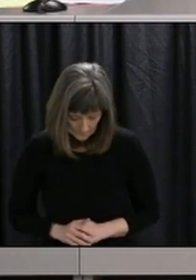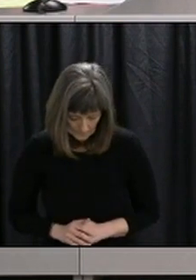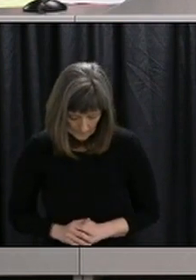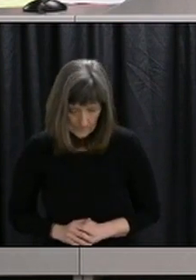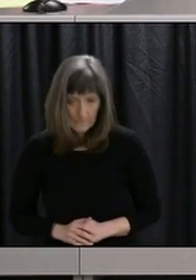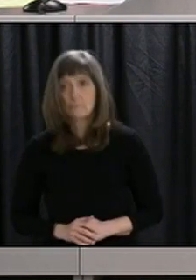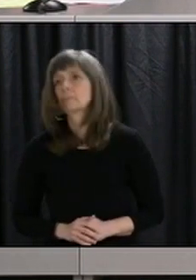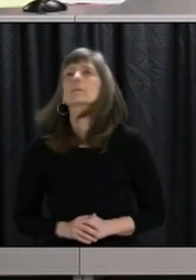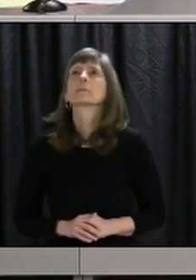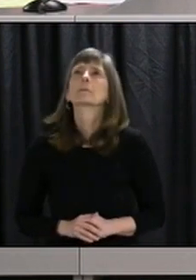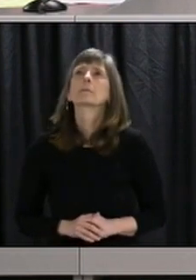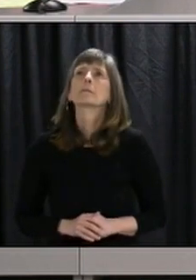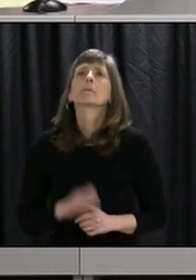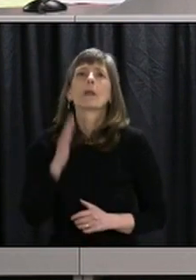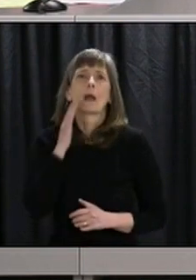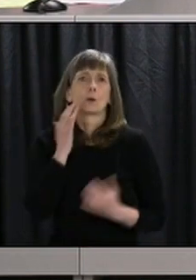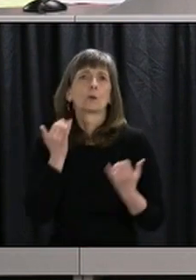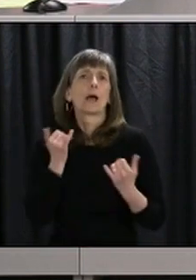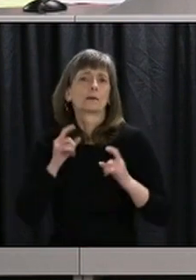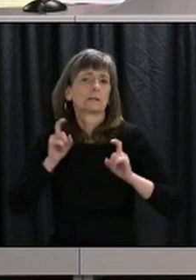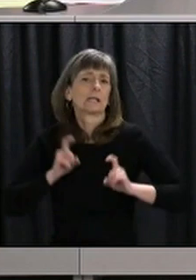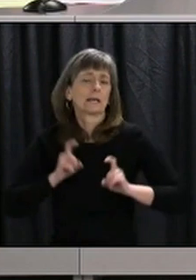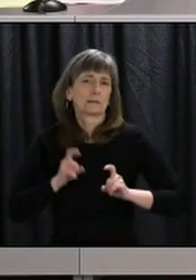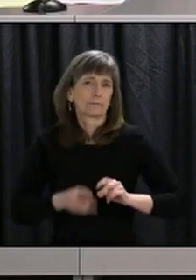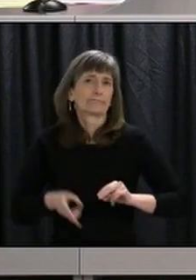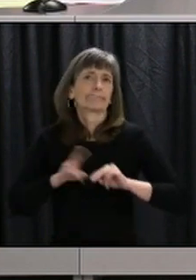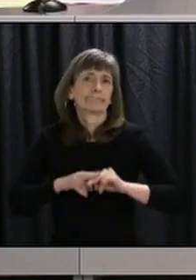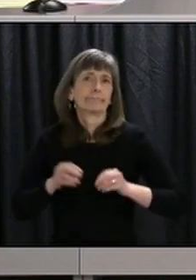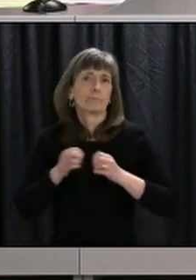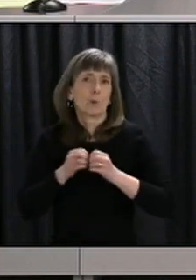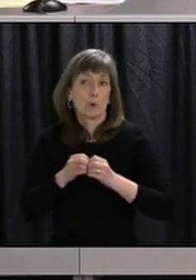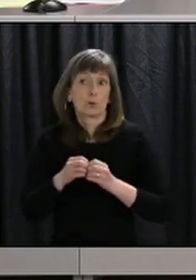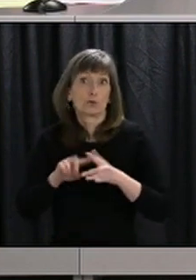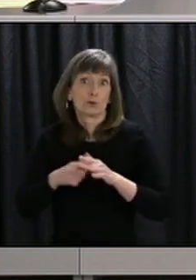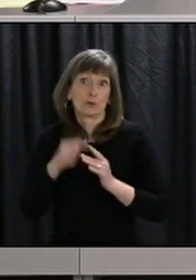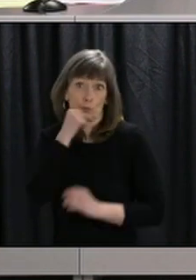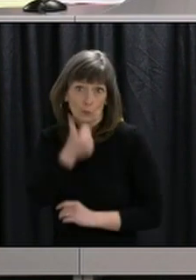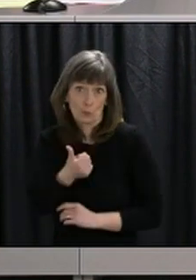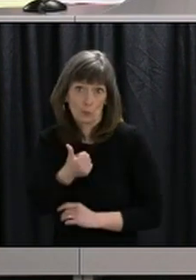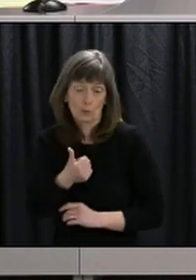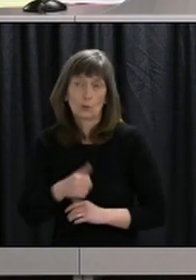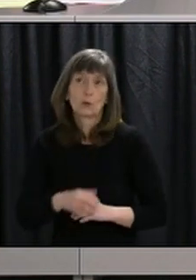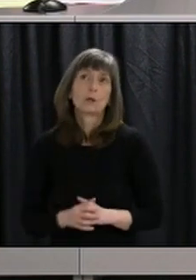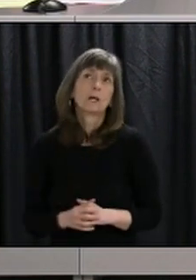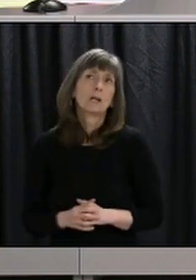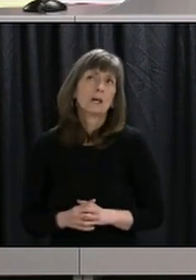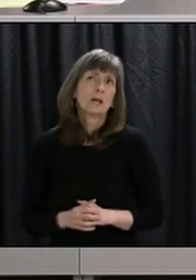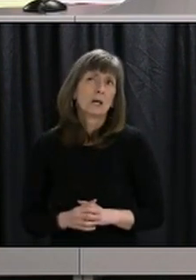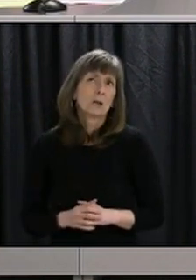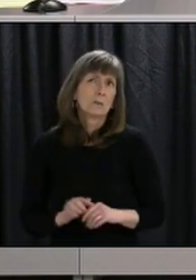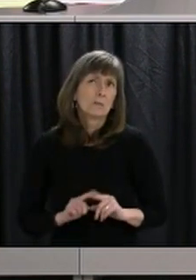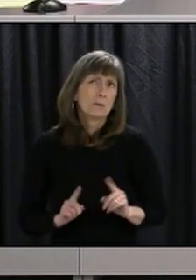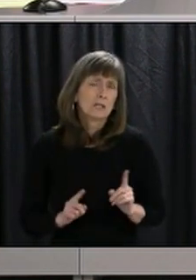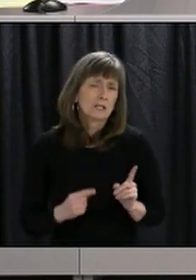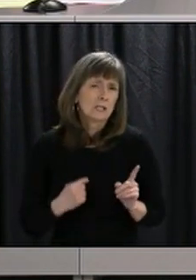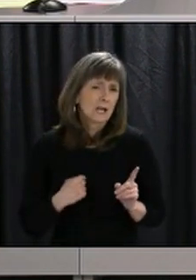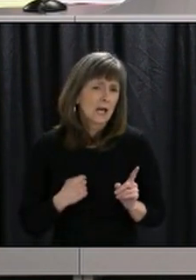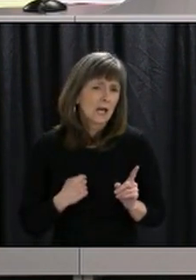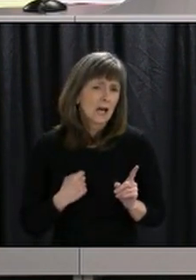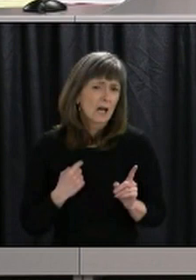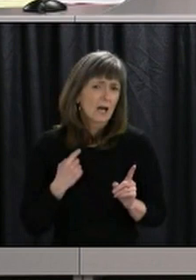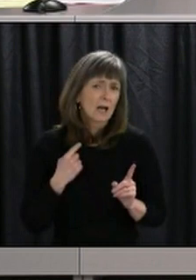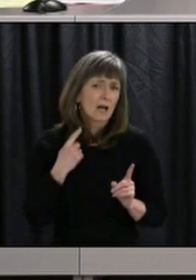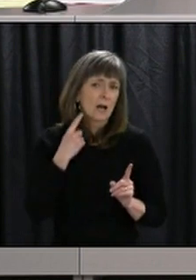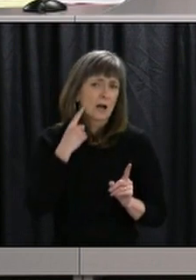how you're gonna start increasing the testing criteria tomorrow, but I believe, and correct me if I'm wrong in saying this here, it was said that